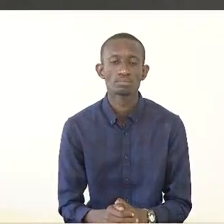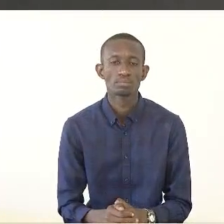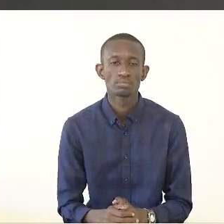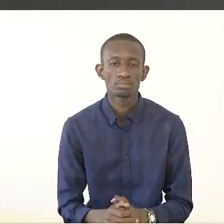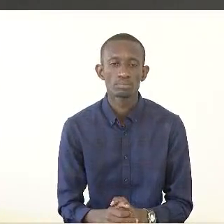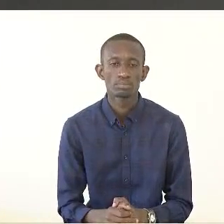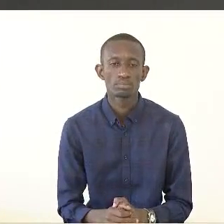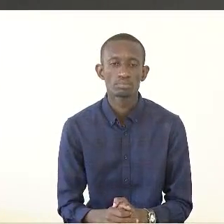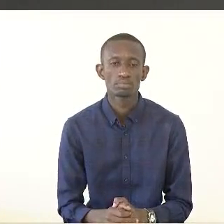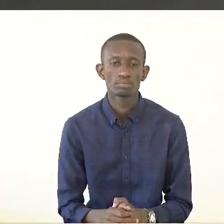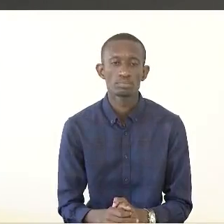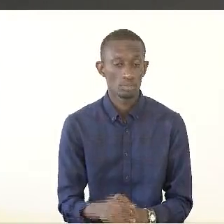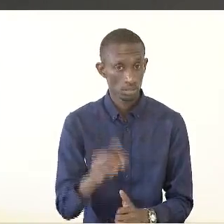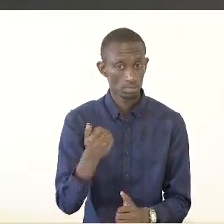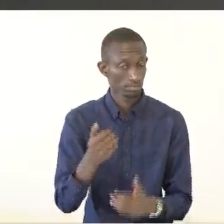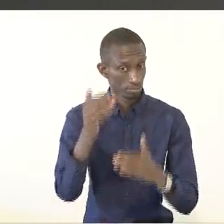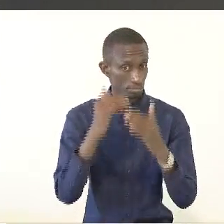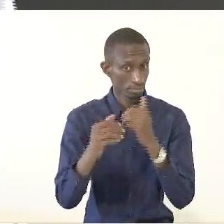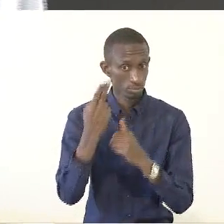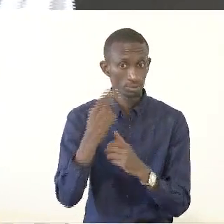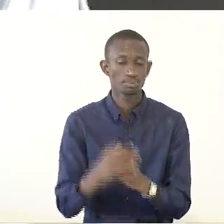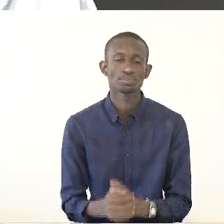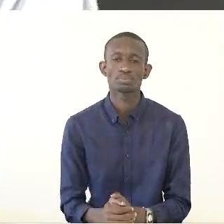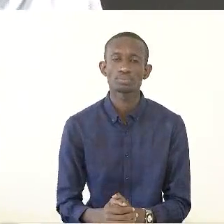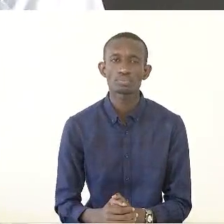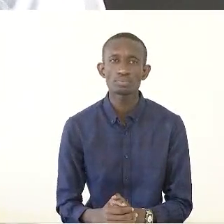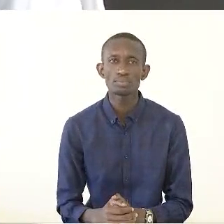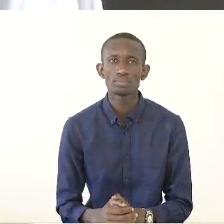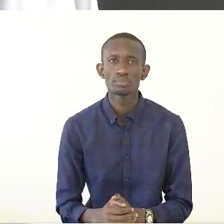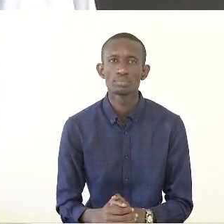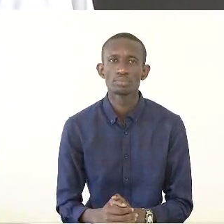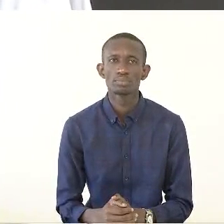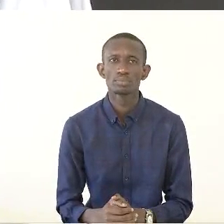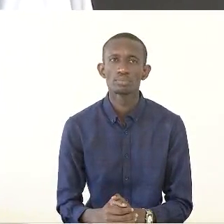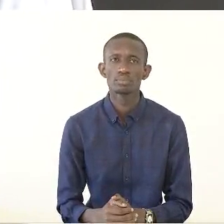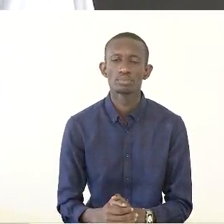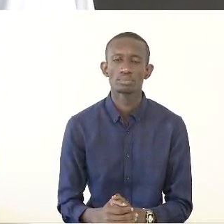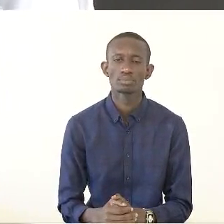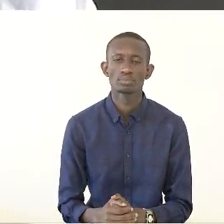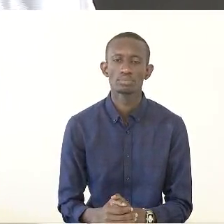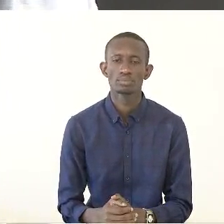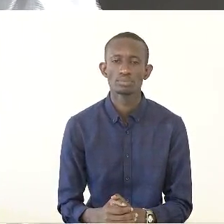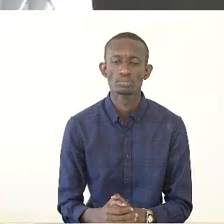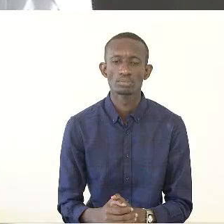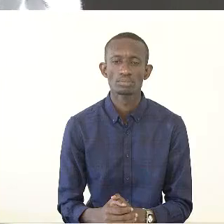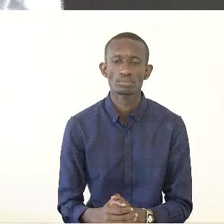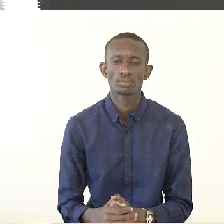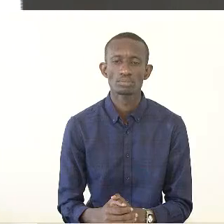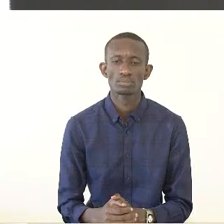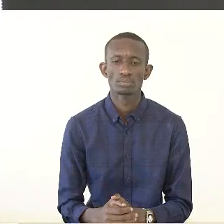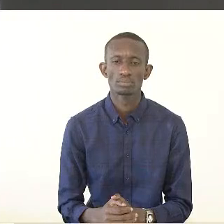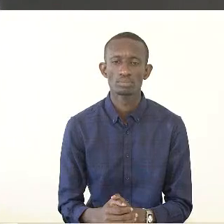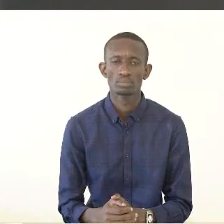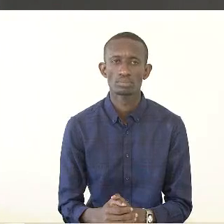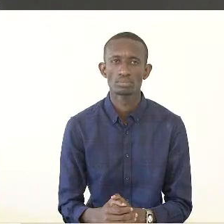And Roman 2, we are done with Roman 1, Roman 2. It was